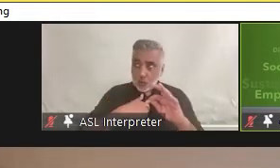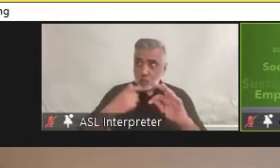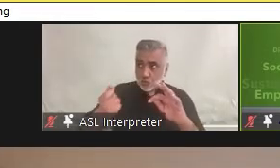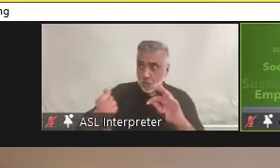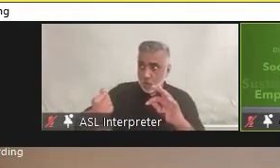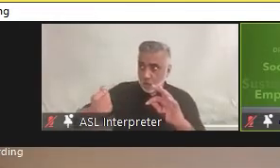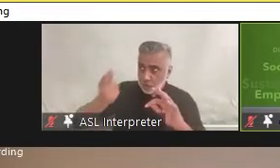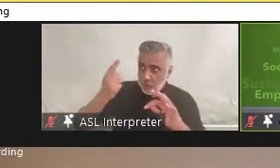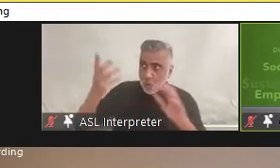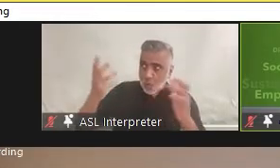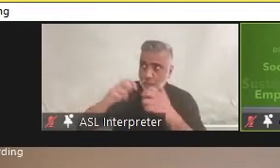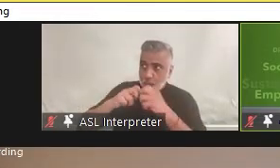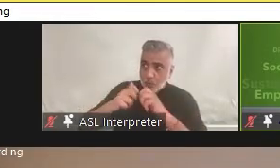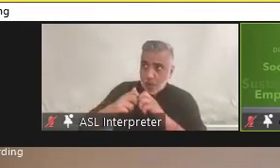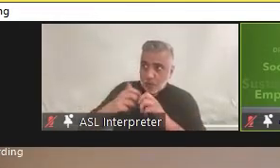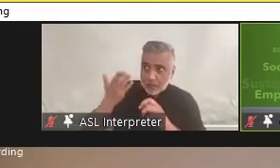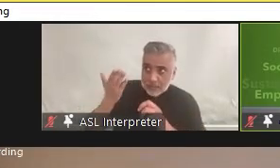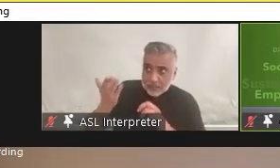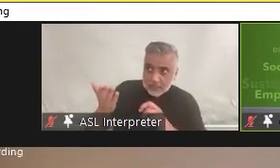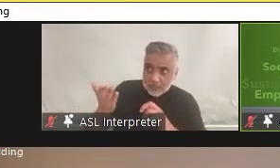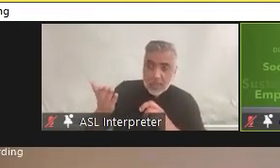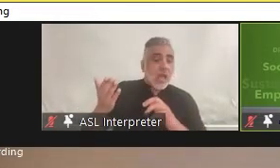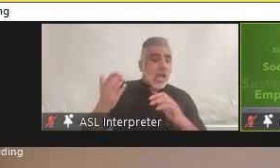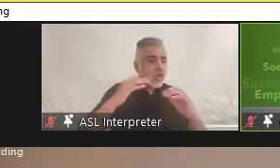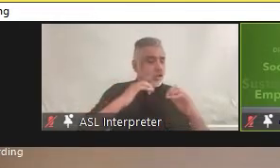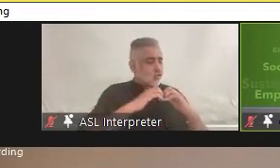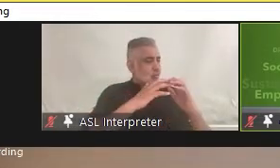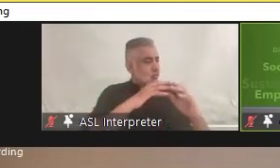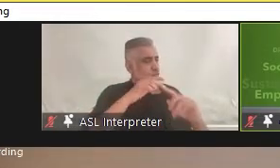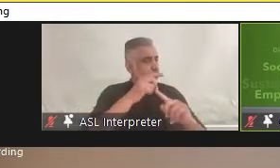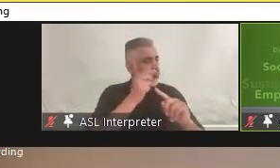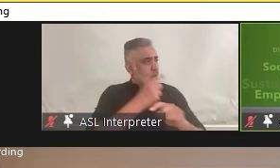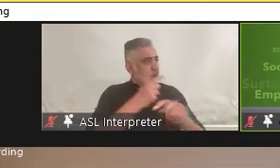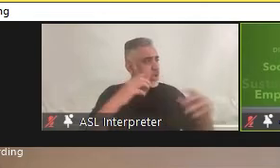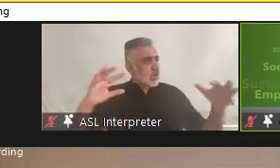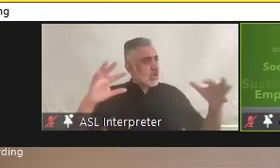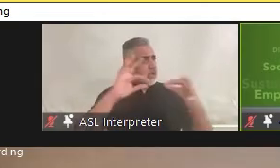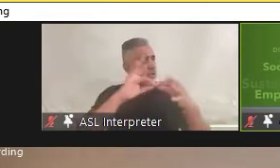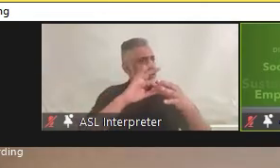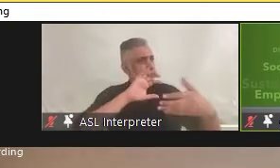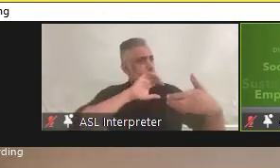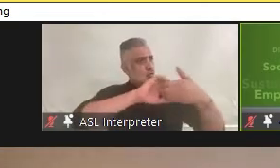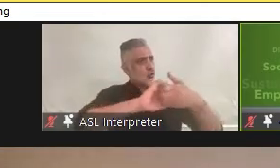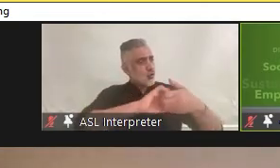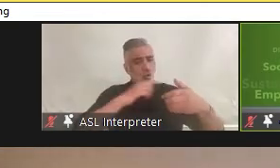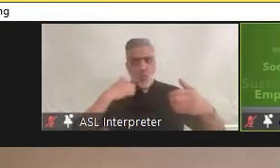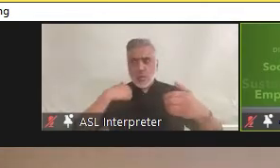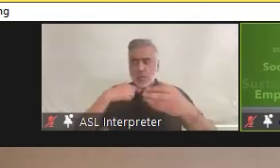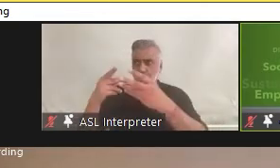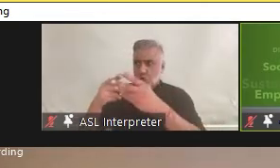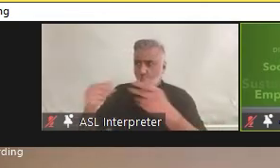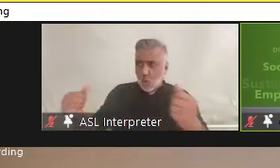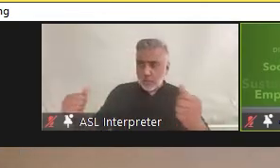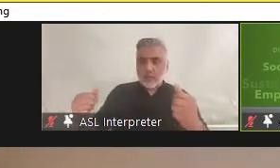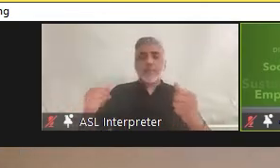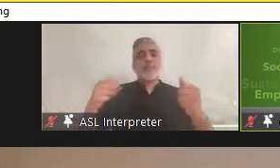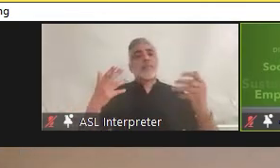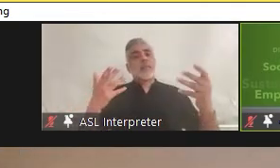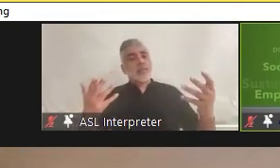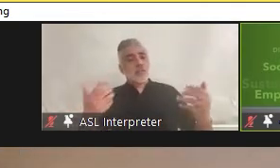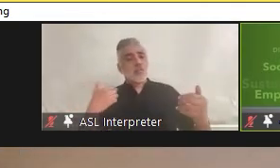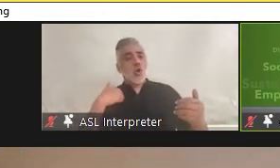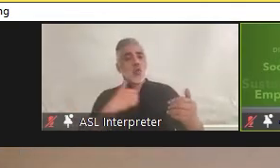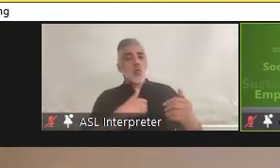around the problem and to build the right connections and partnerships to tackle it. That's why we